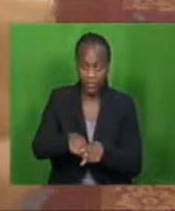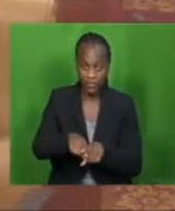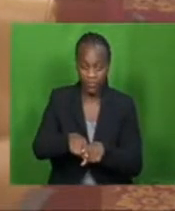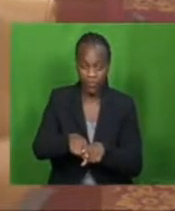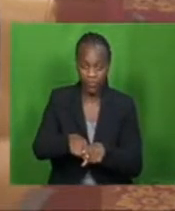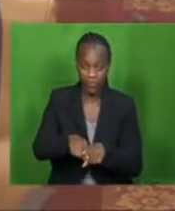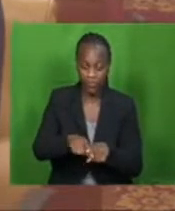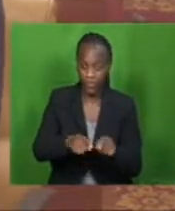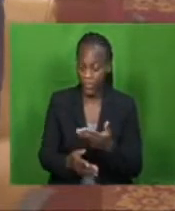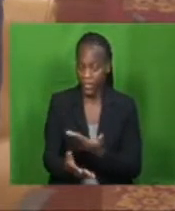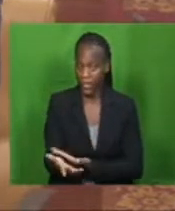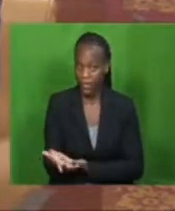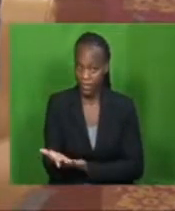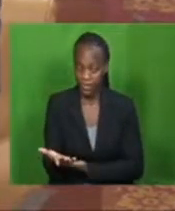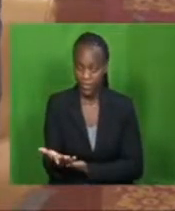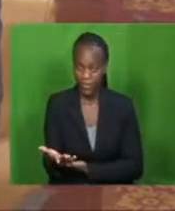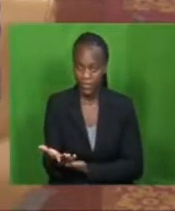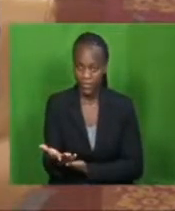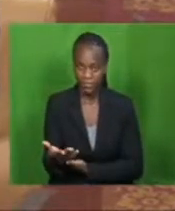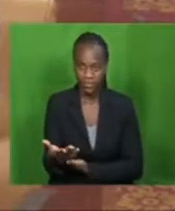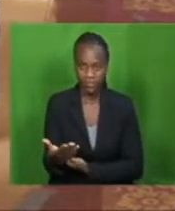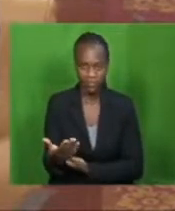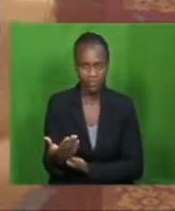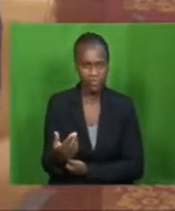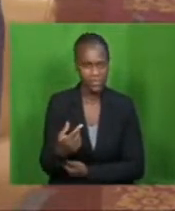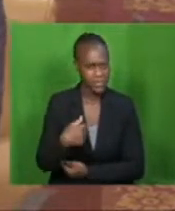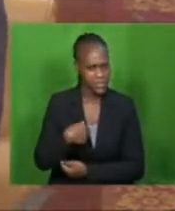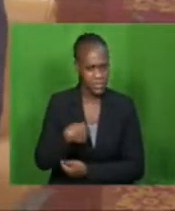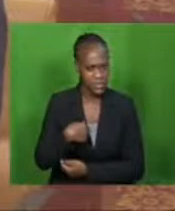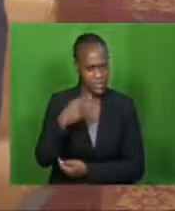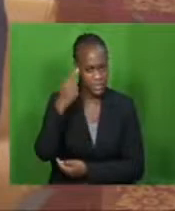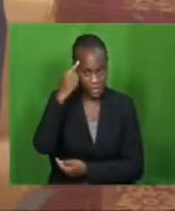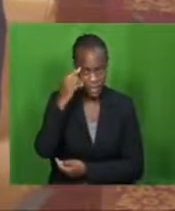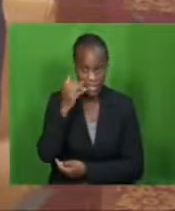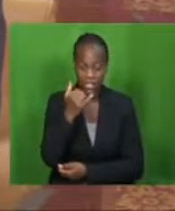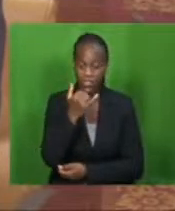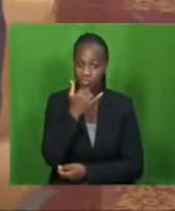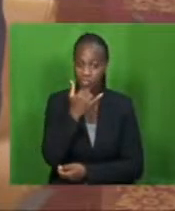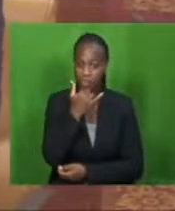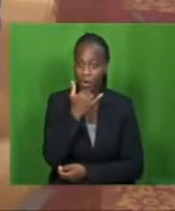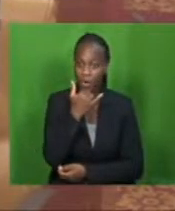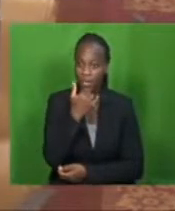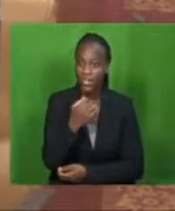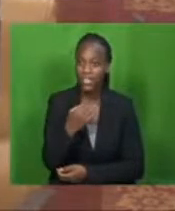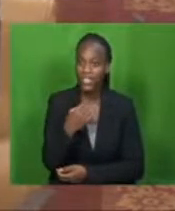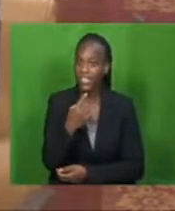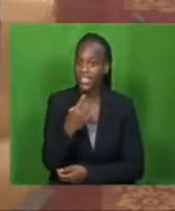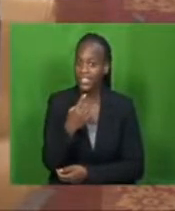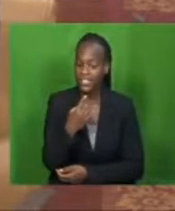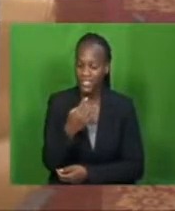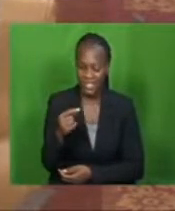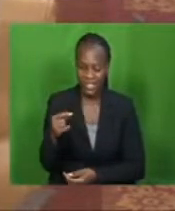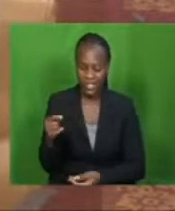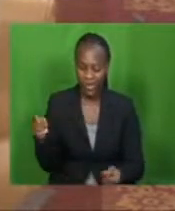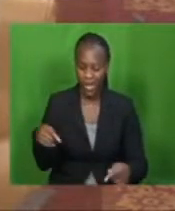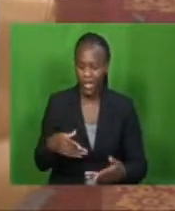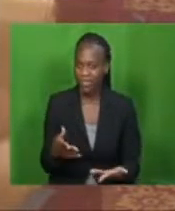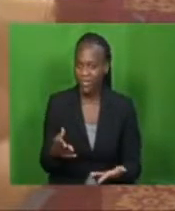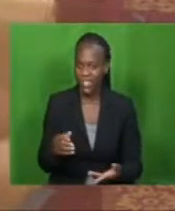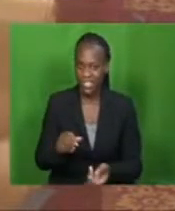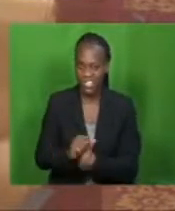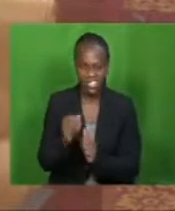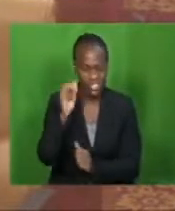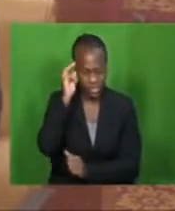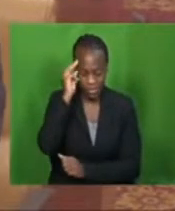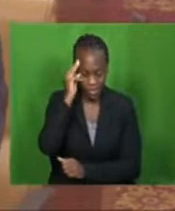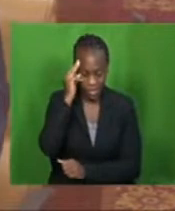morning, it will be wrong for me to come to the plenary and differ from